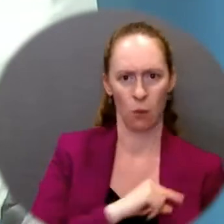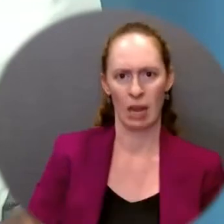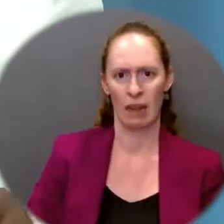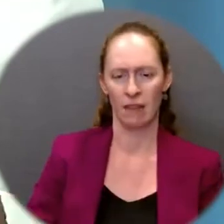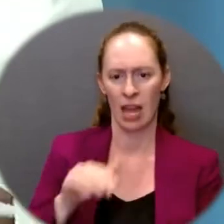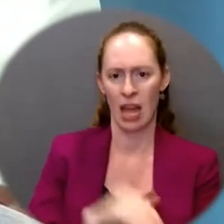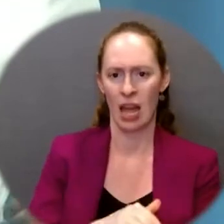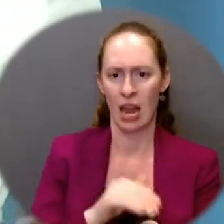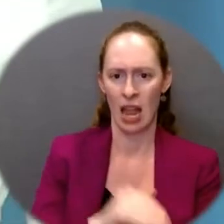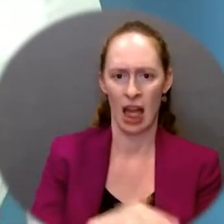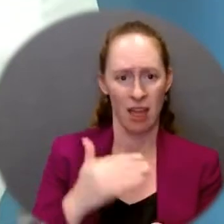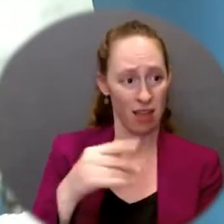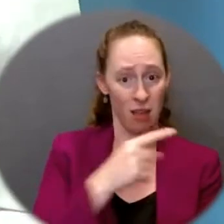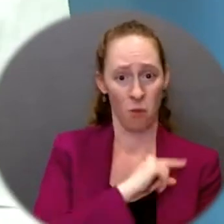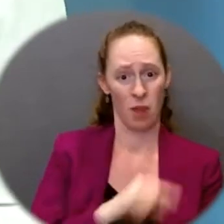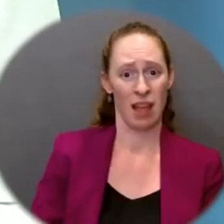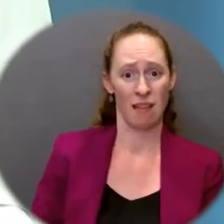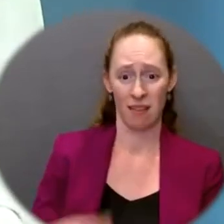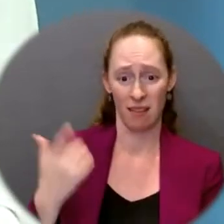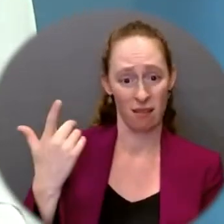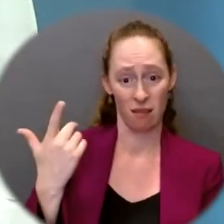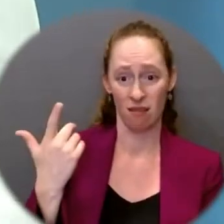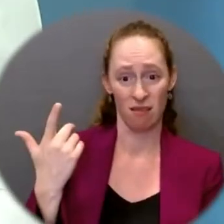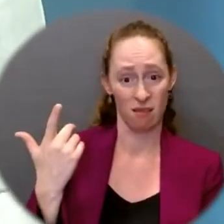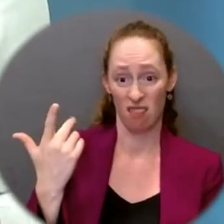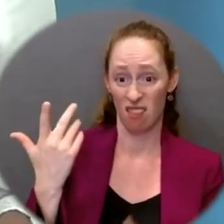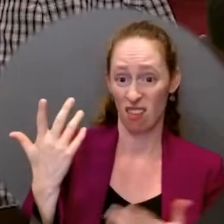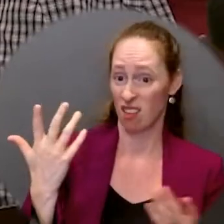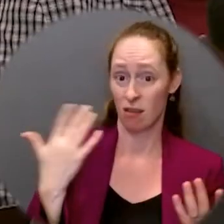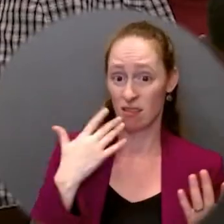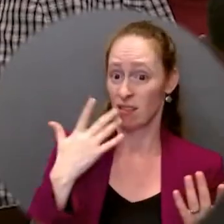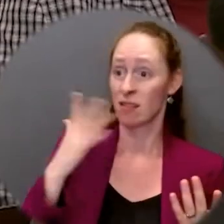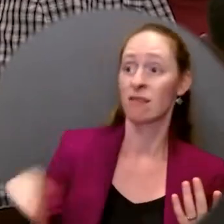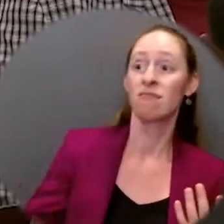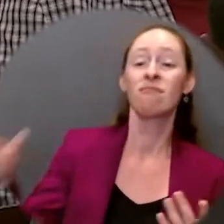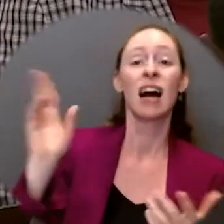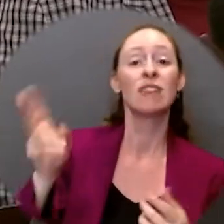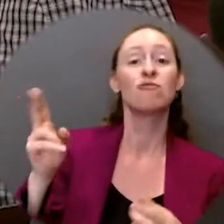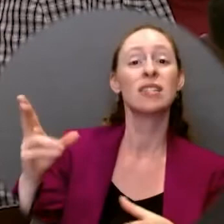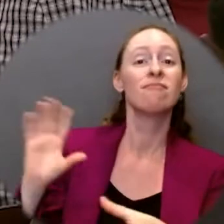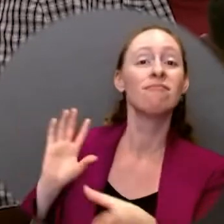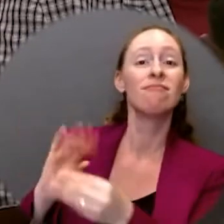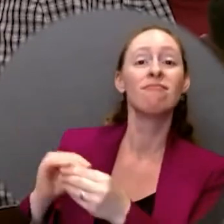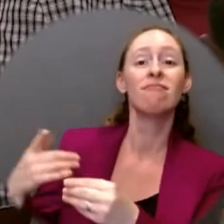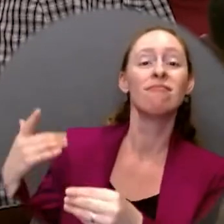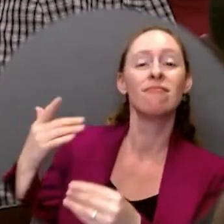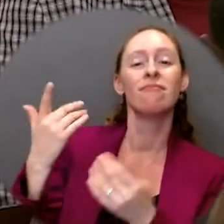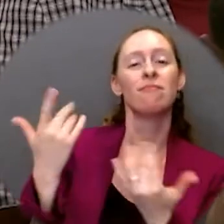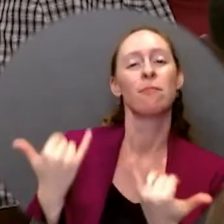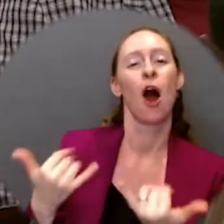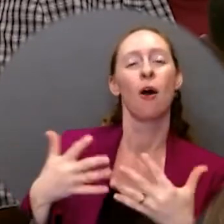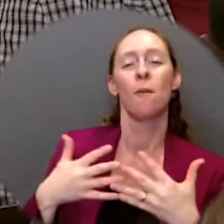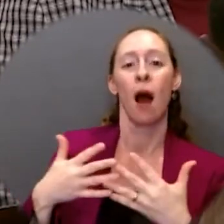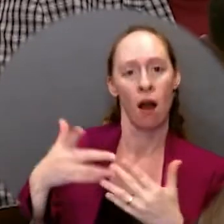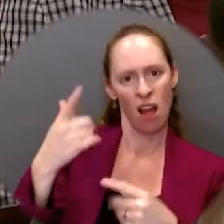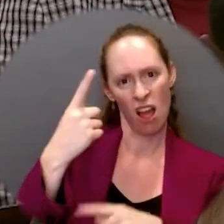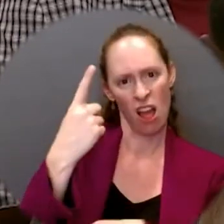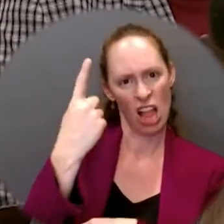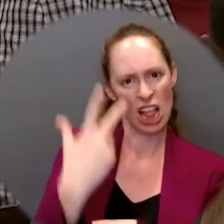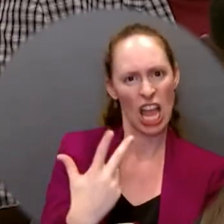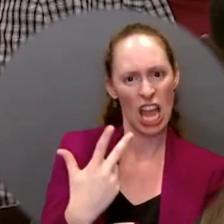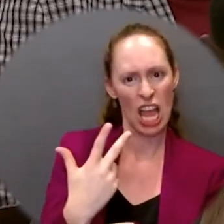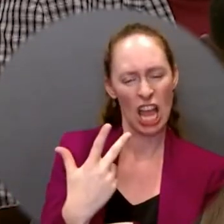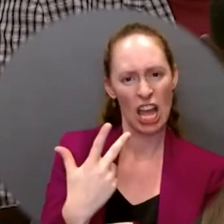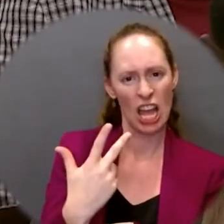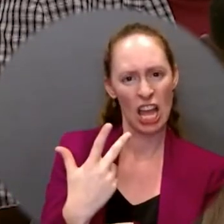of American history. So how does President Biden view the special relationship between the U.S. and the U.K. if there were to be a